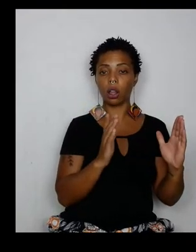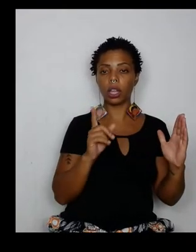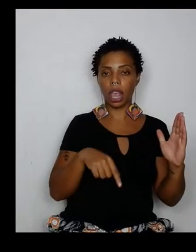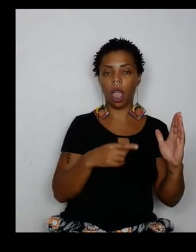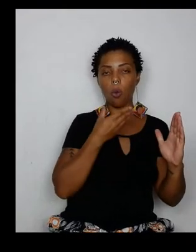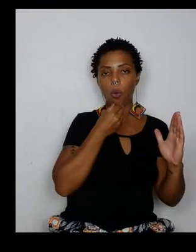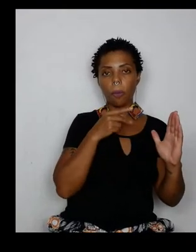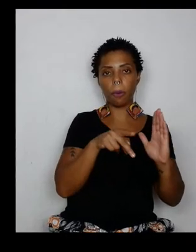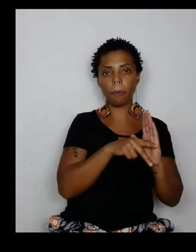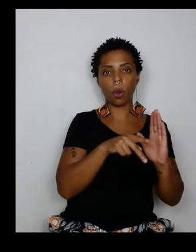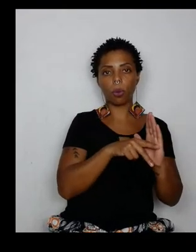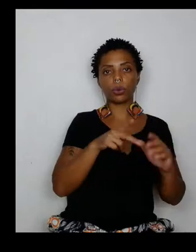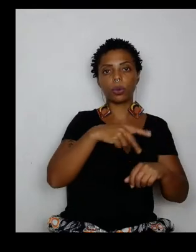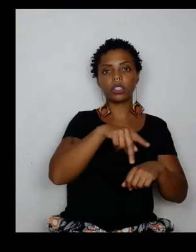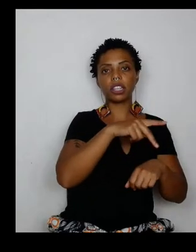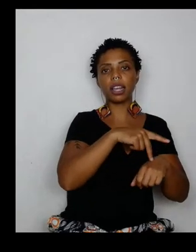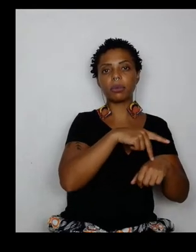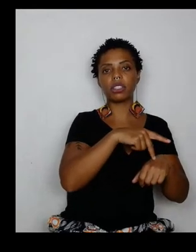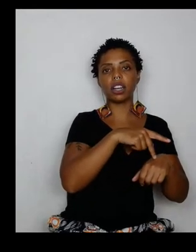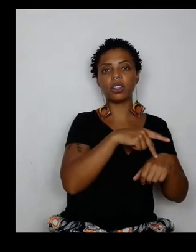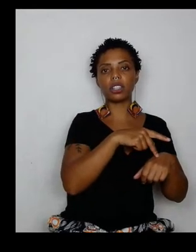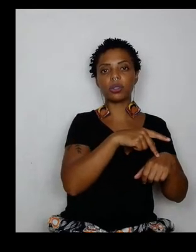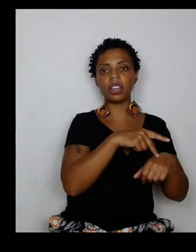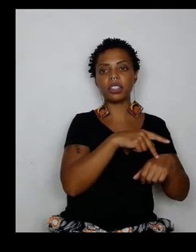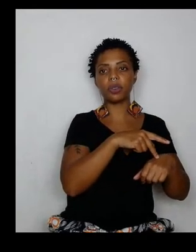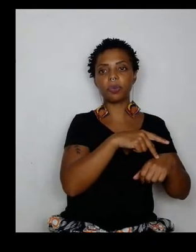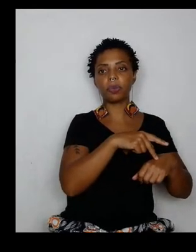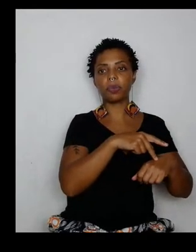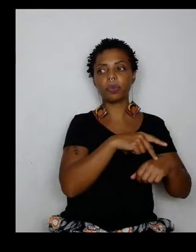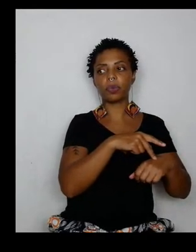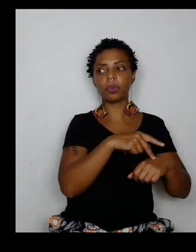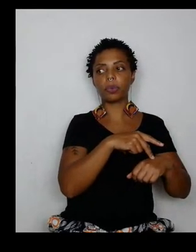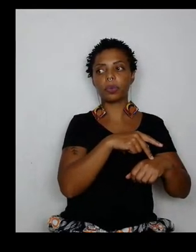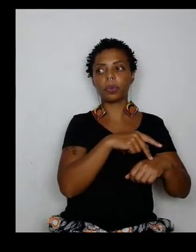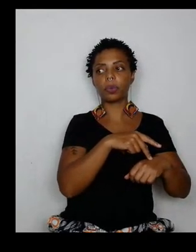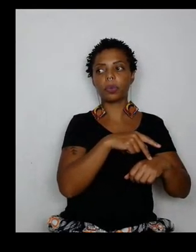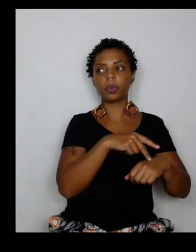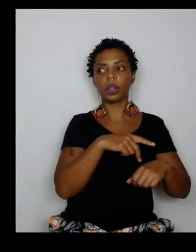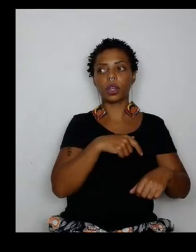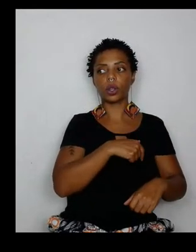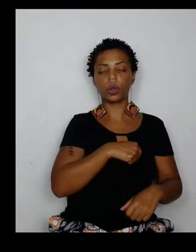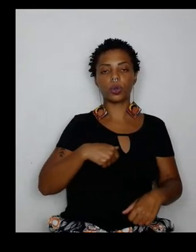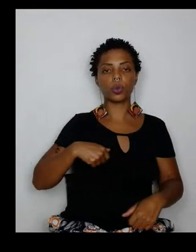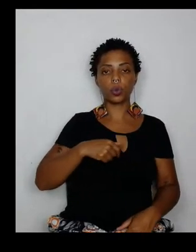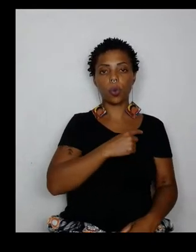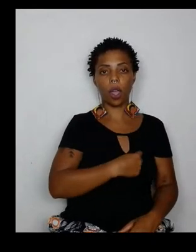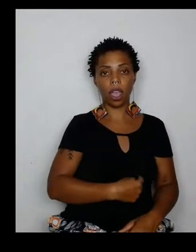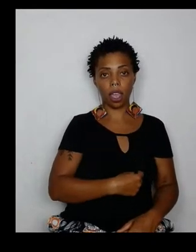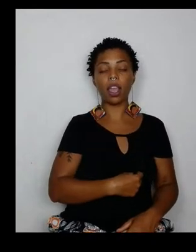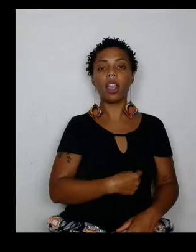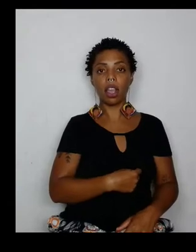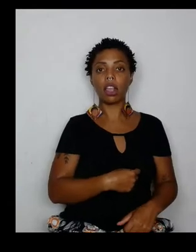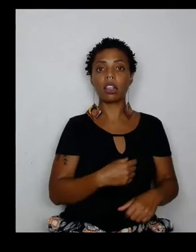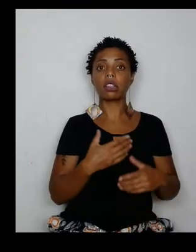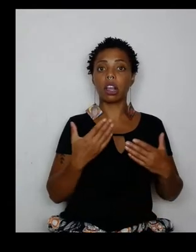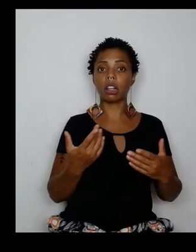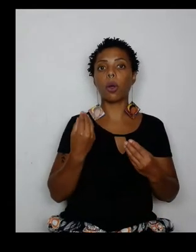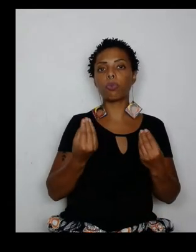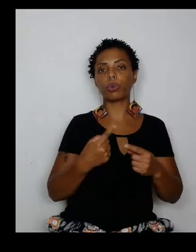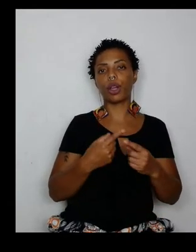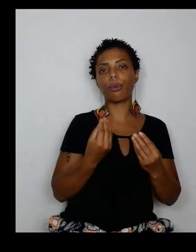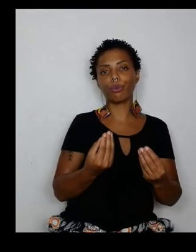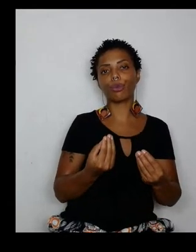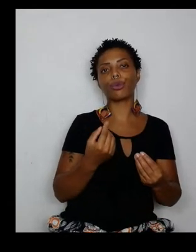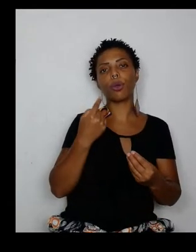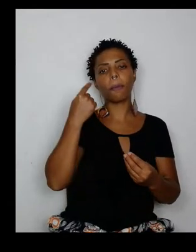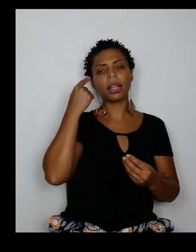have written about why the one should be behind the other and some arguments around the fact that mala had an adolescent daughter though